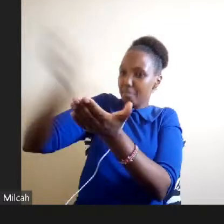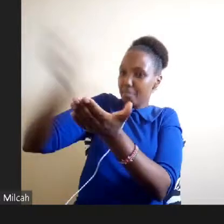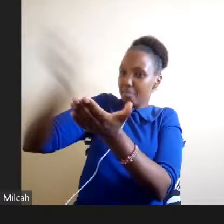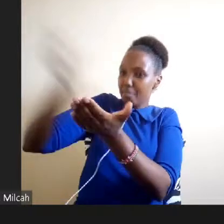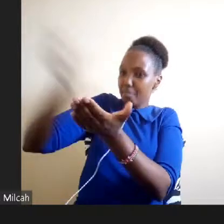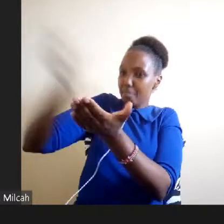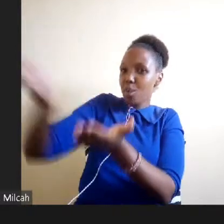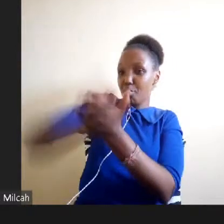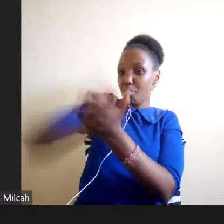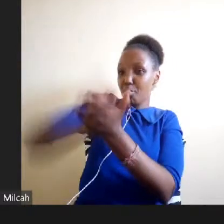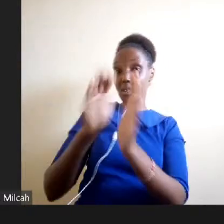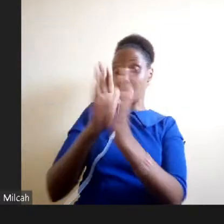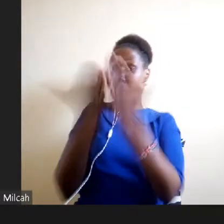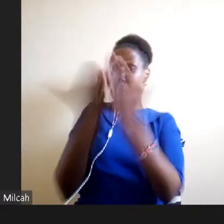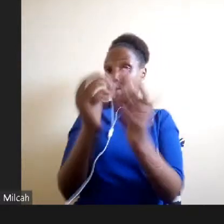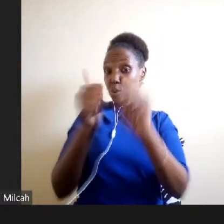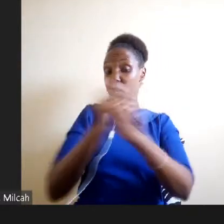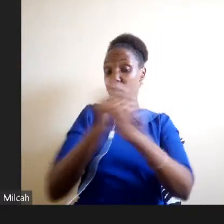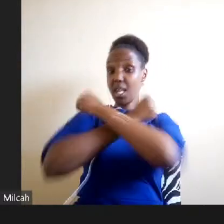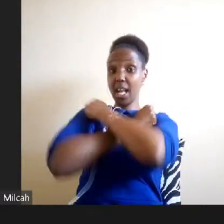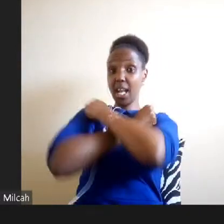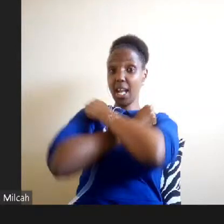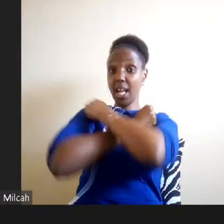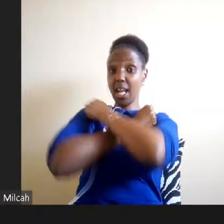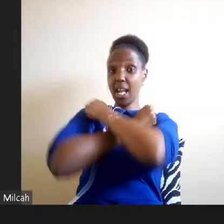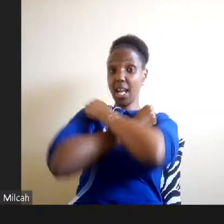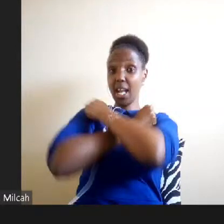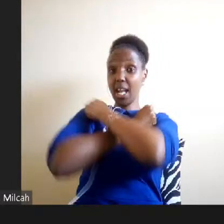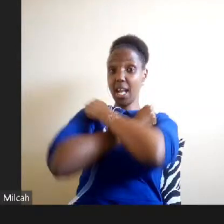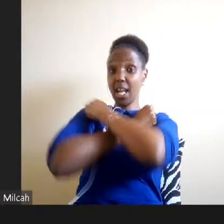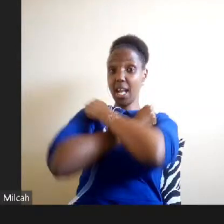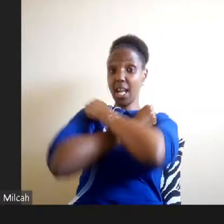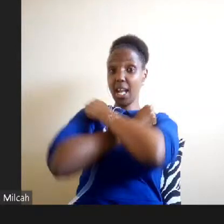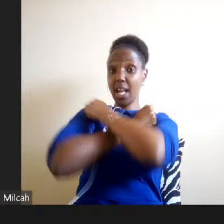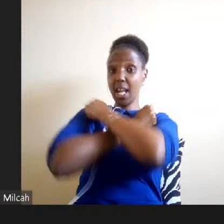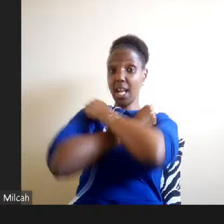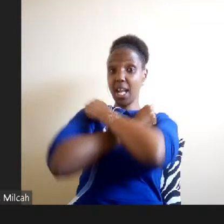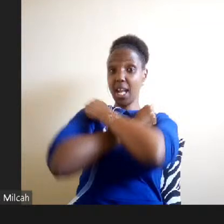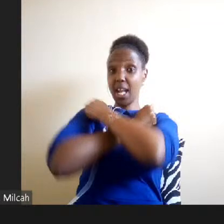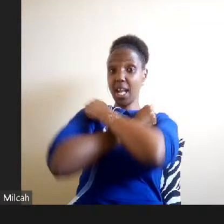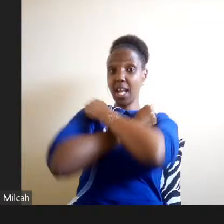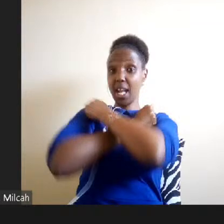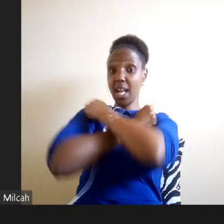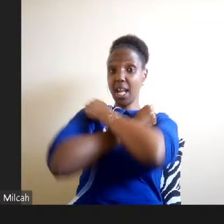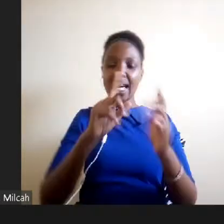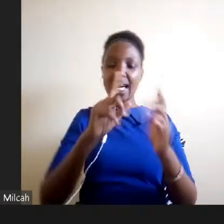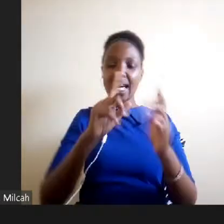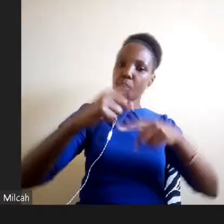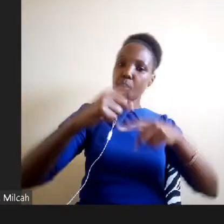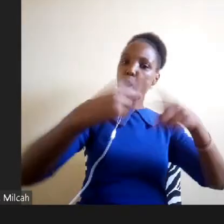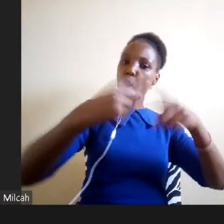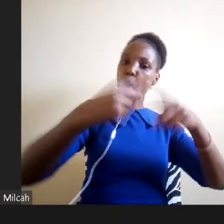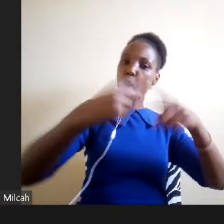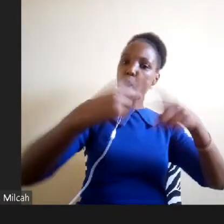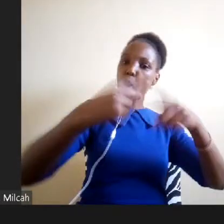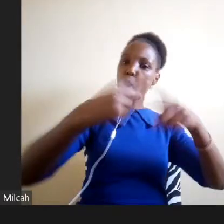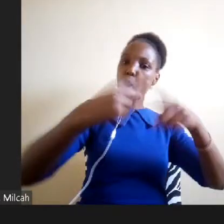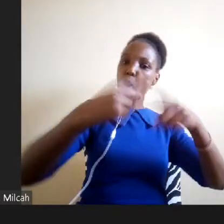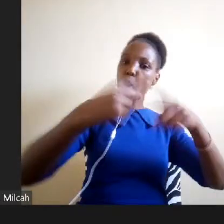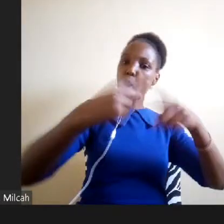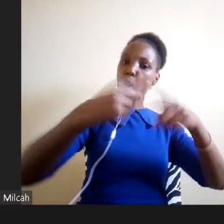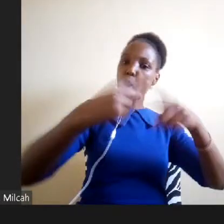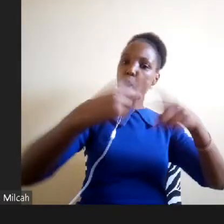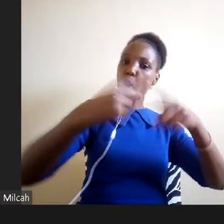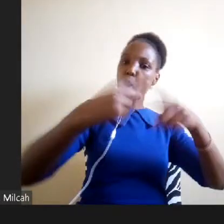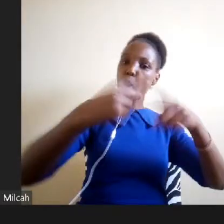they're able to see that at the face value of their library books. And then once they continue reading and as they're progressing, your